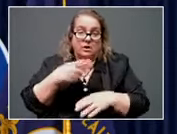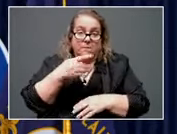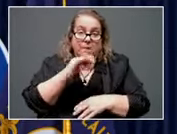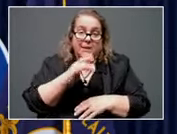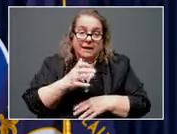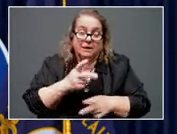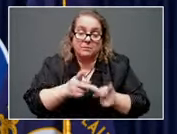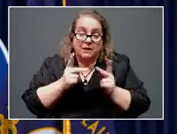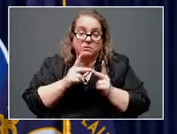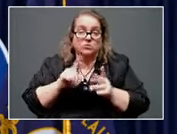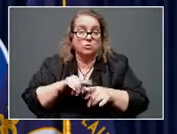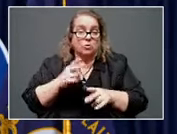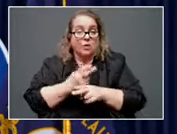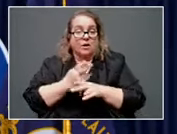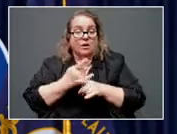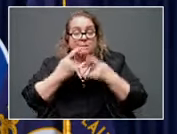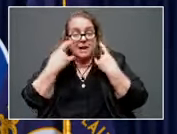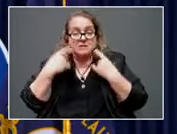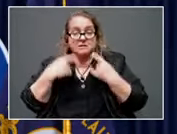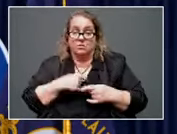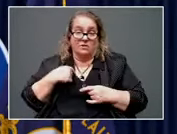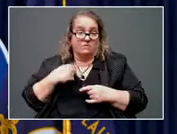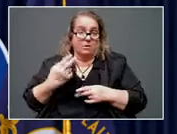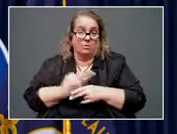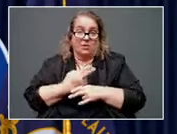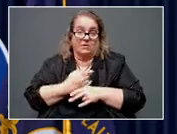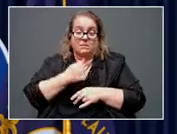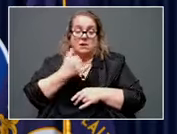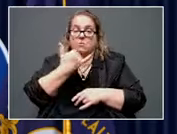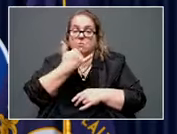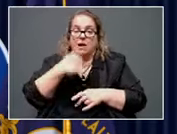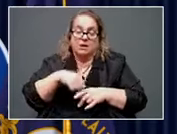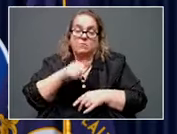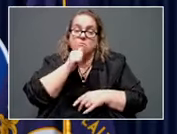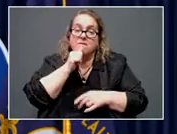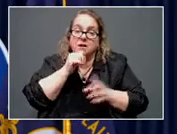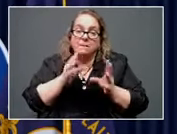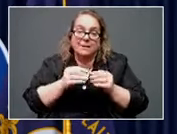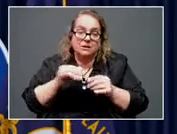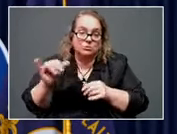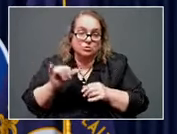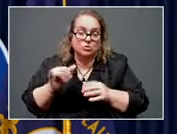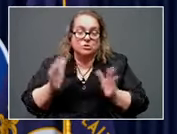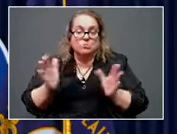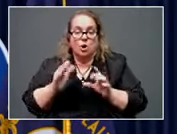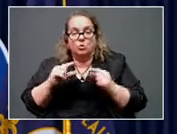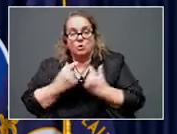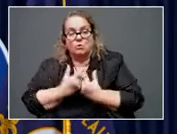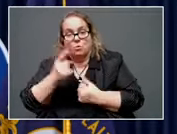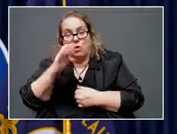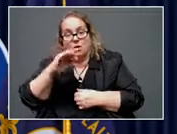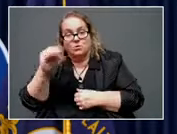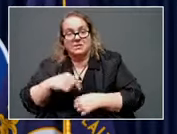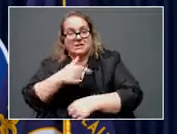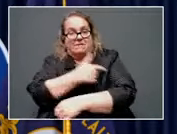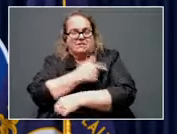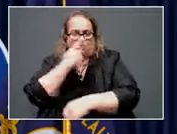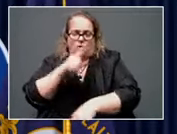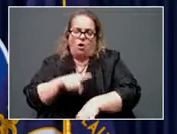them. But listen, we've been wearing them in private meetings too, smaller groups, 100% vaccinated groups for a long time